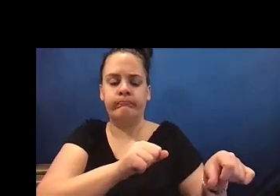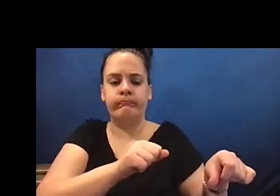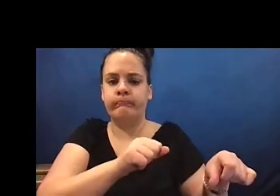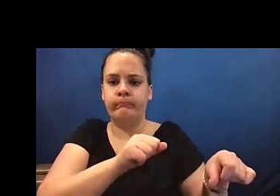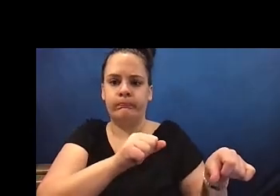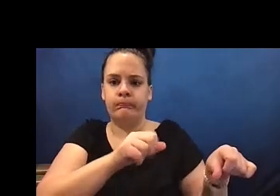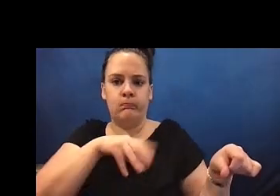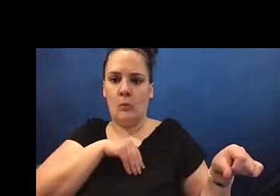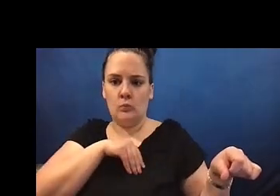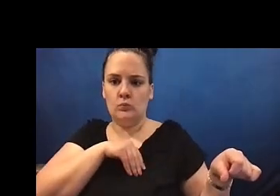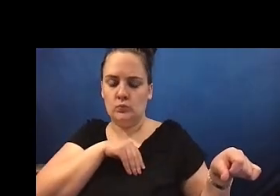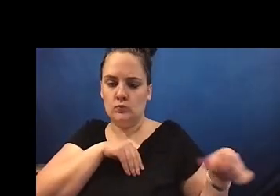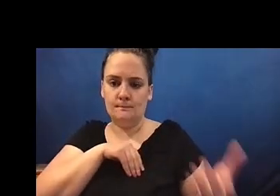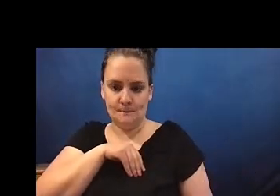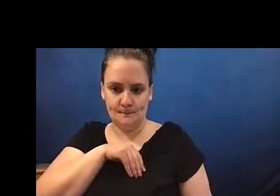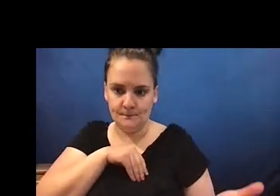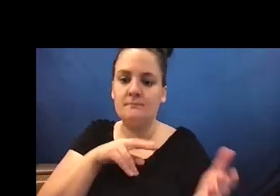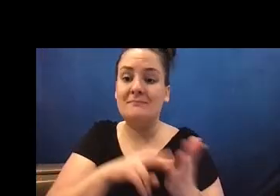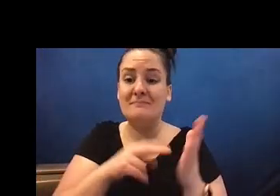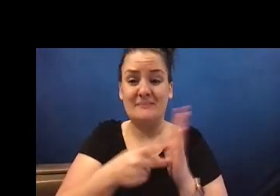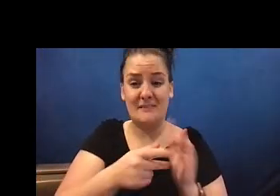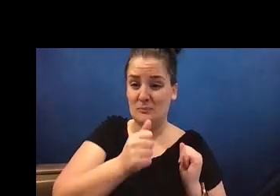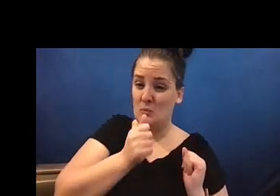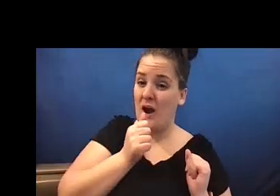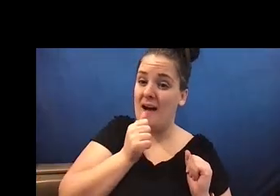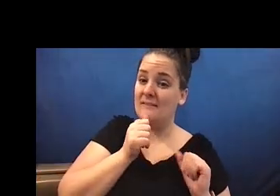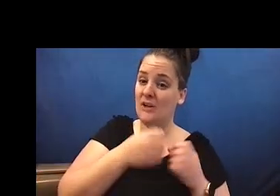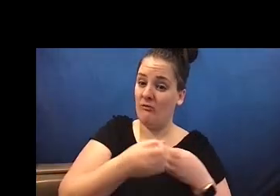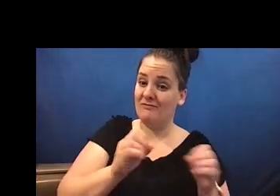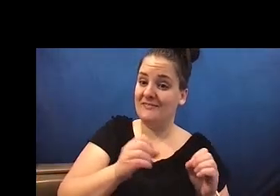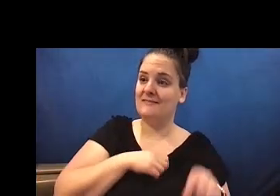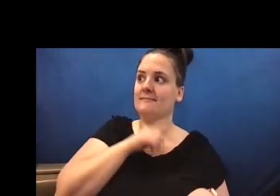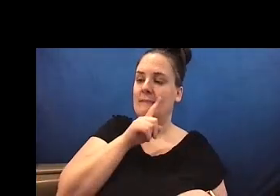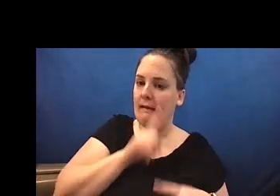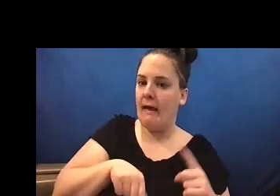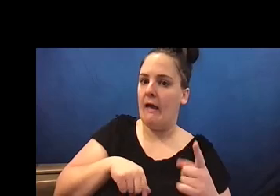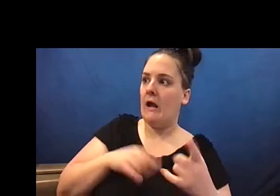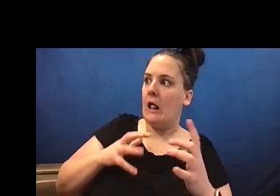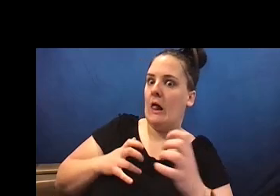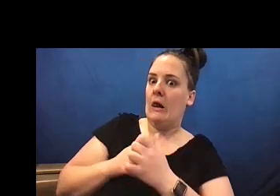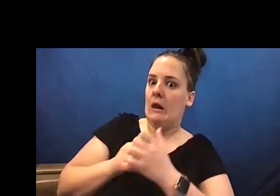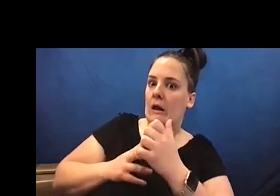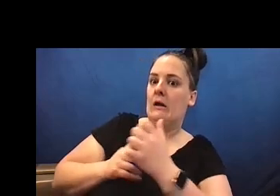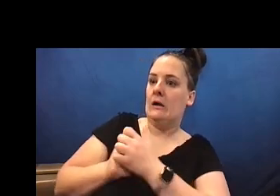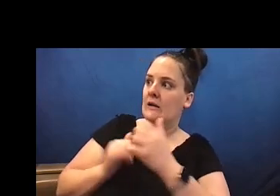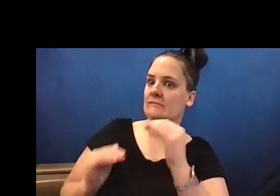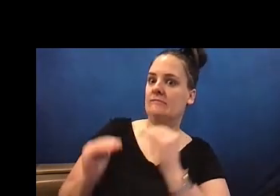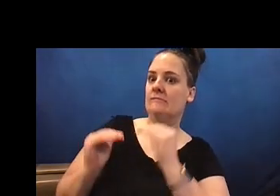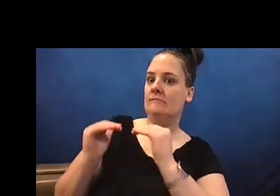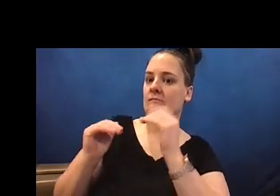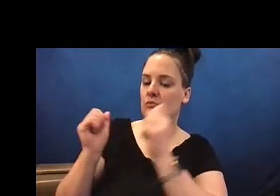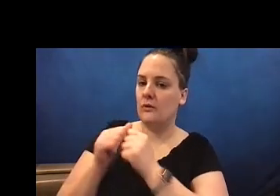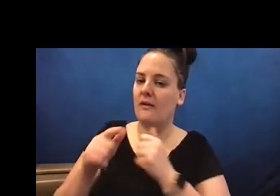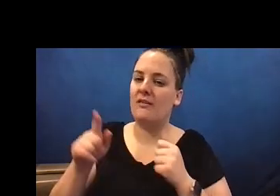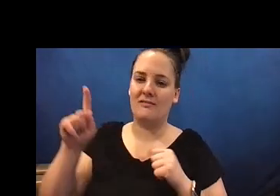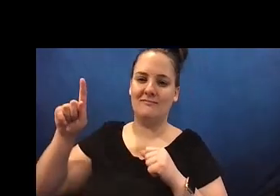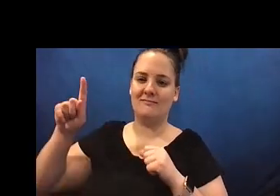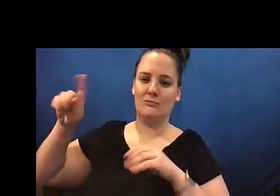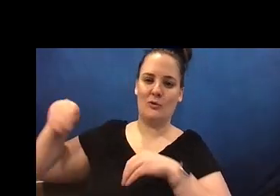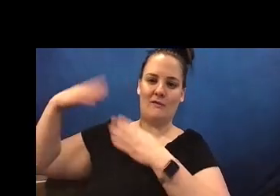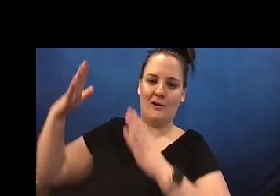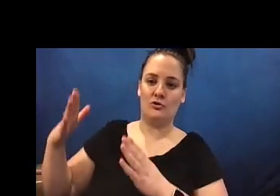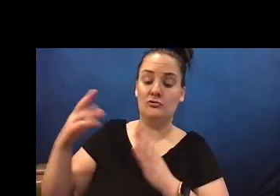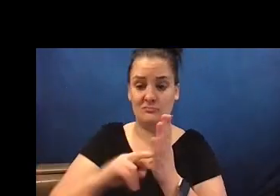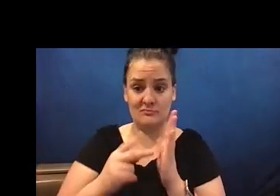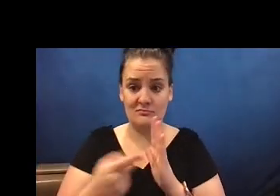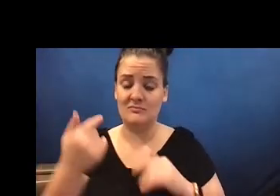an inability for private practices to keep up with employed providers. We can't compete with the salaries